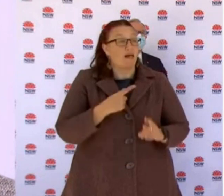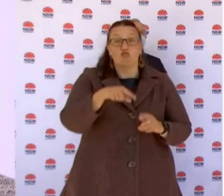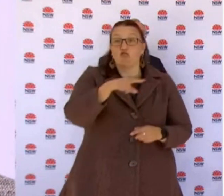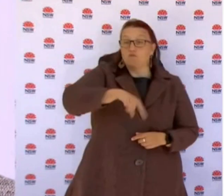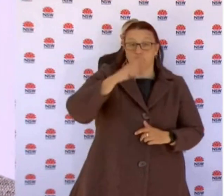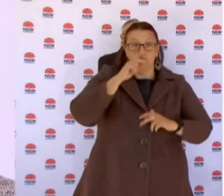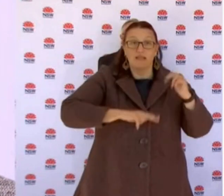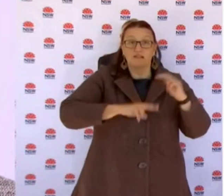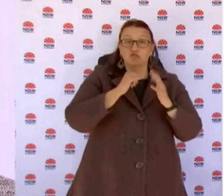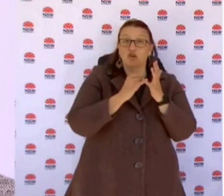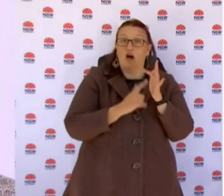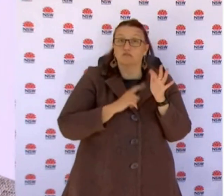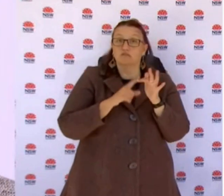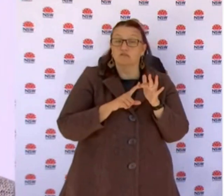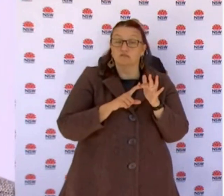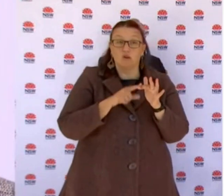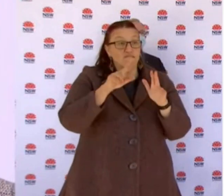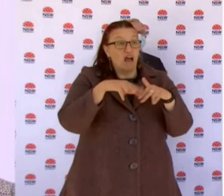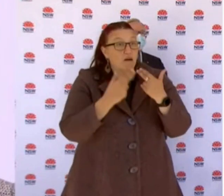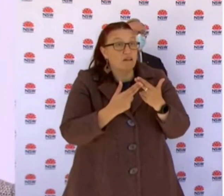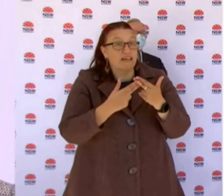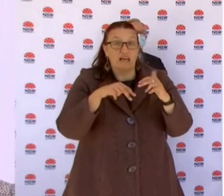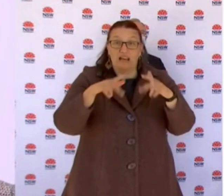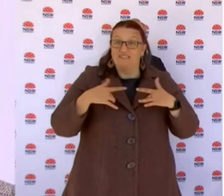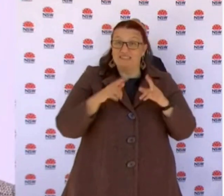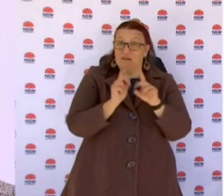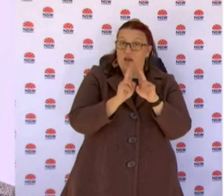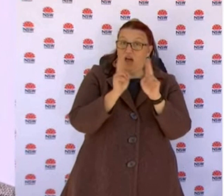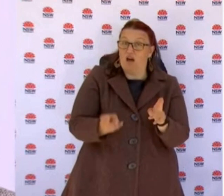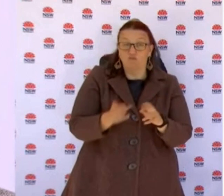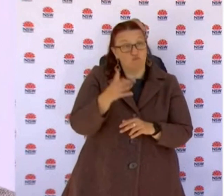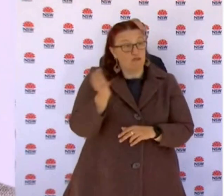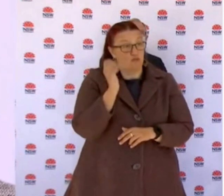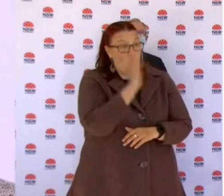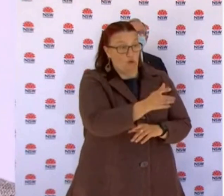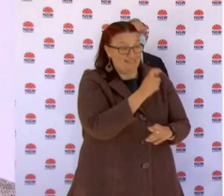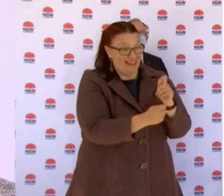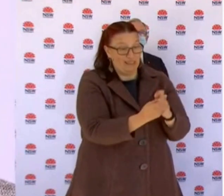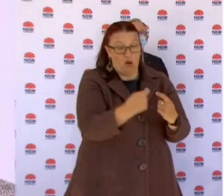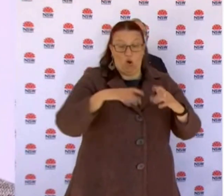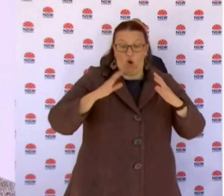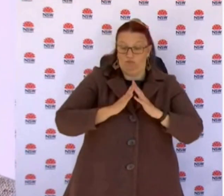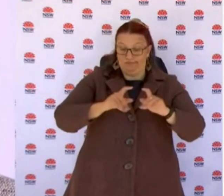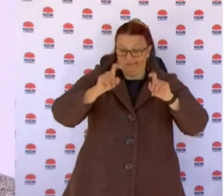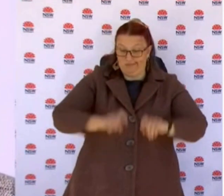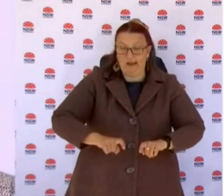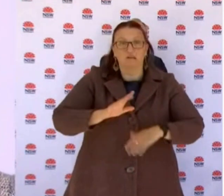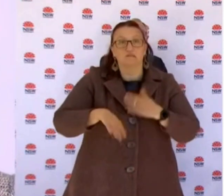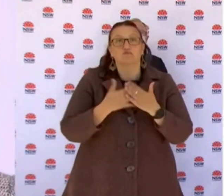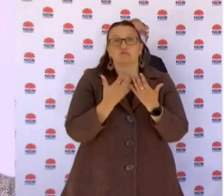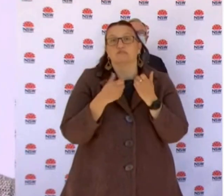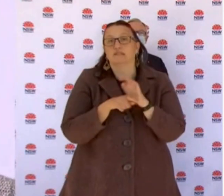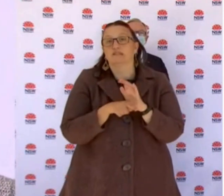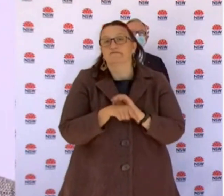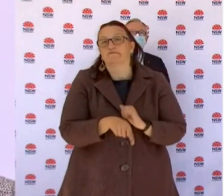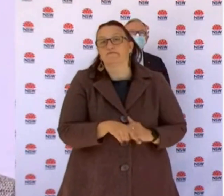sites to also immediately get tested and isolate until they receive a negative result. We're doing this because what we're